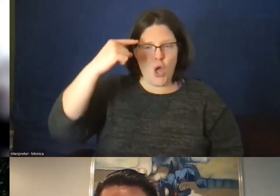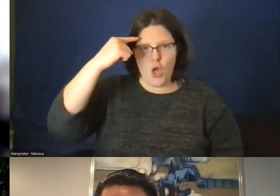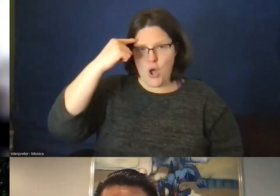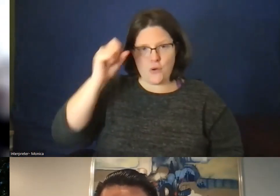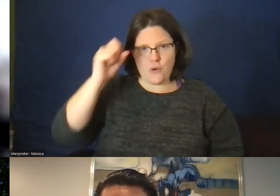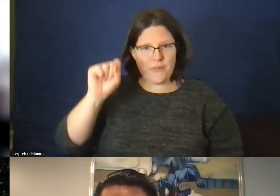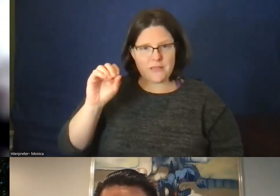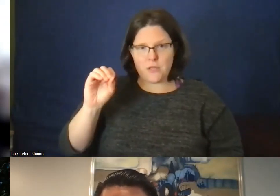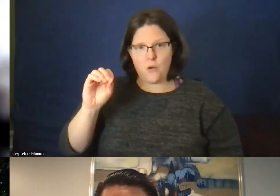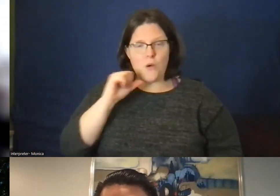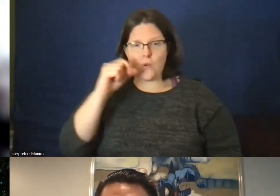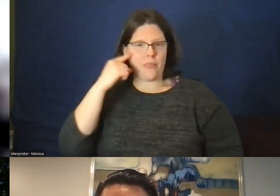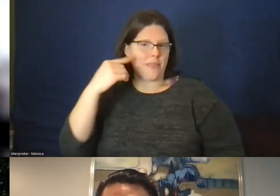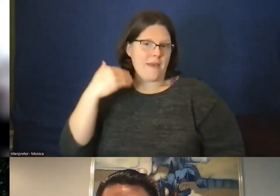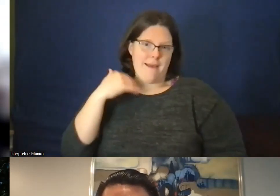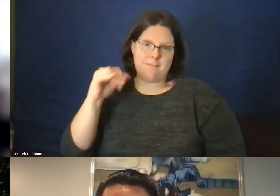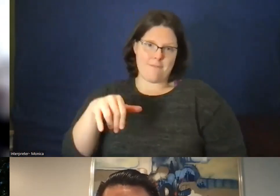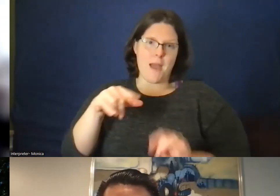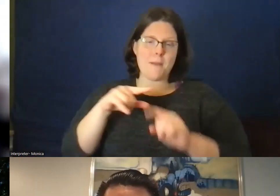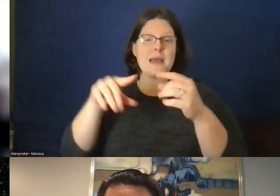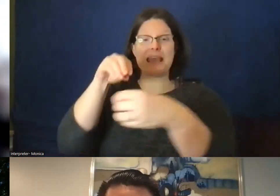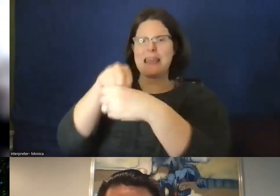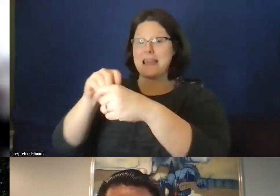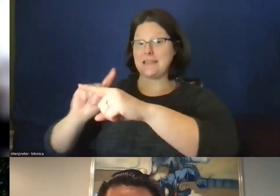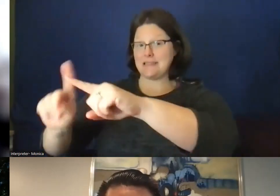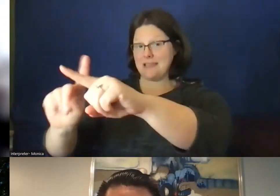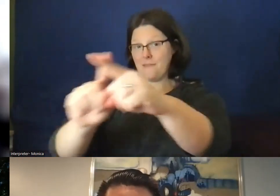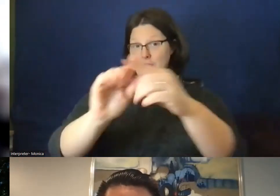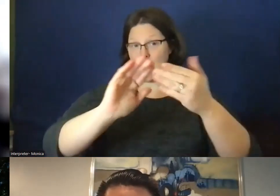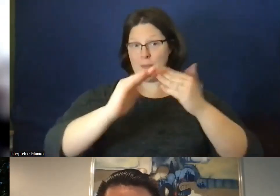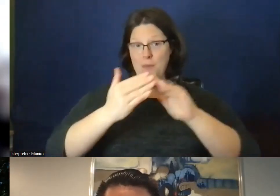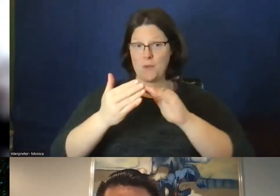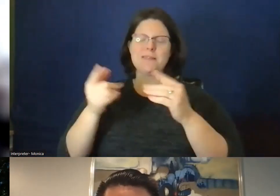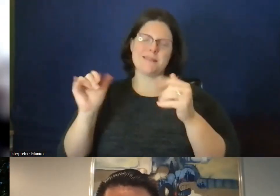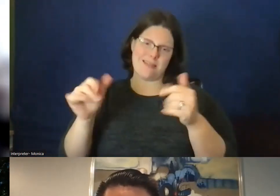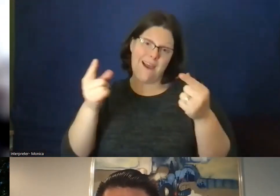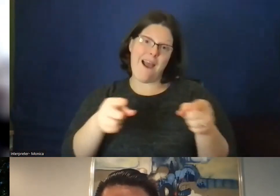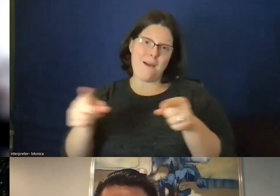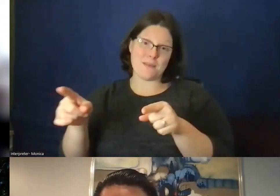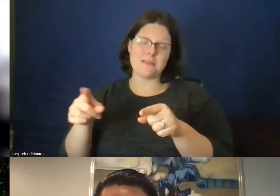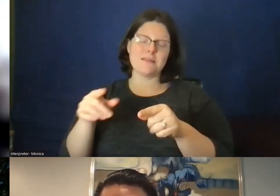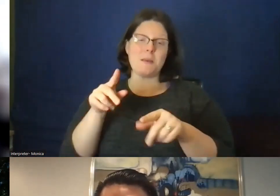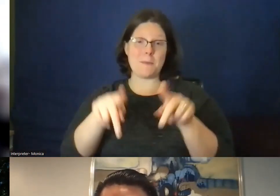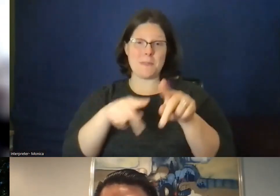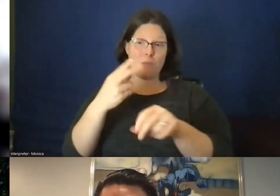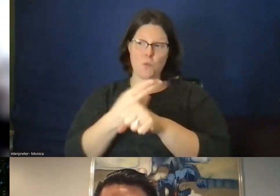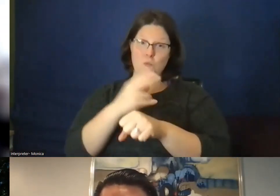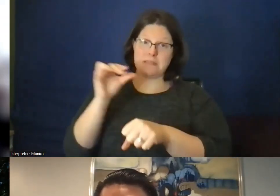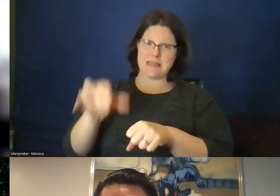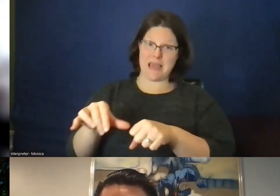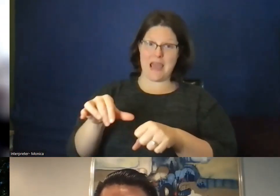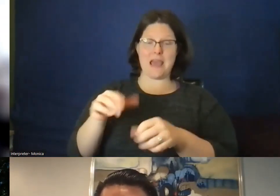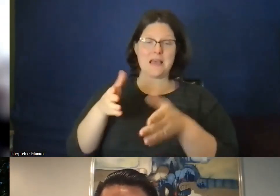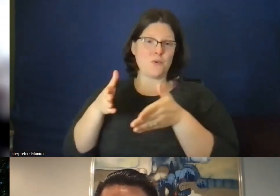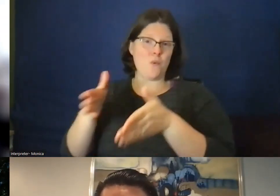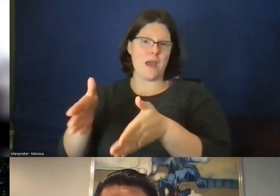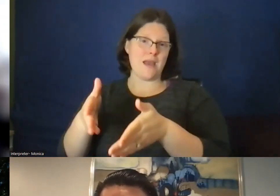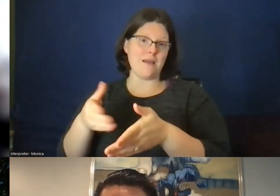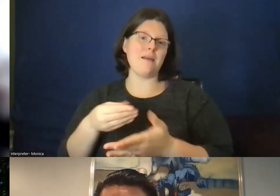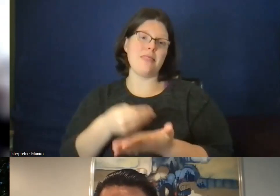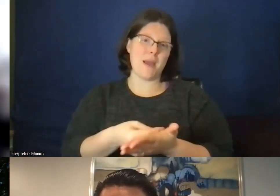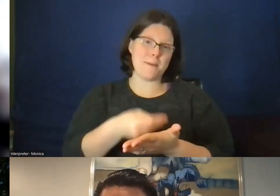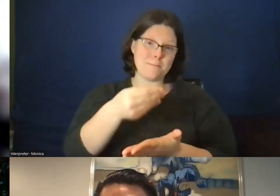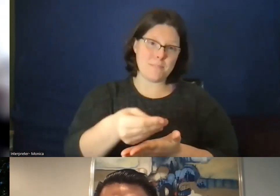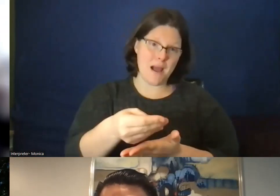has happened, but in communities around here, that does happen. People do use that as a mechanism of income. They do